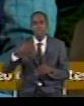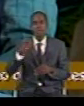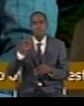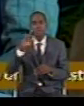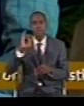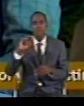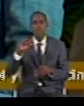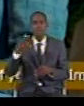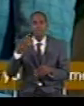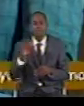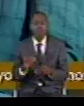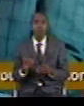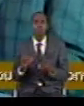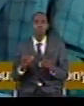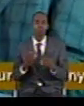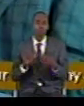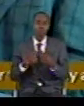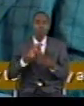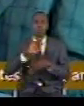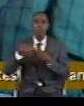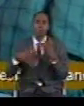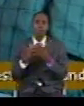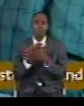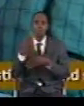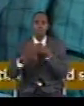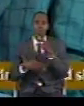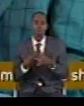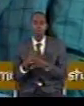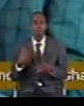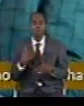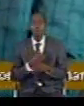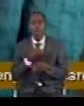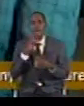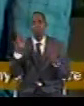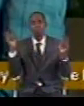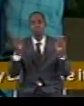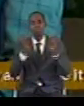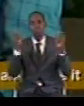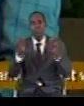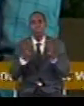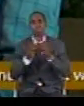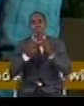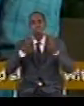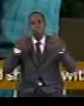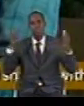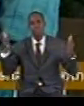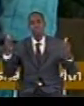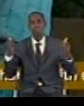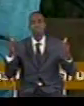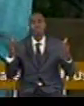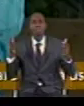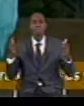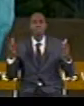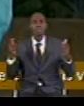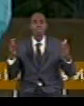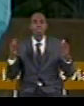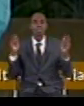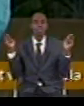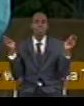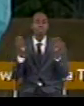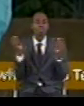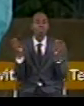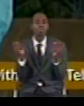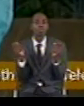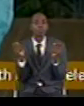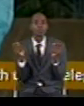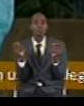the world, we are celebrating supernatural liberation. And then we'll take you over to Lagos,